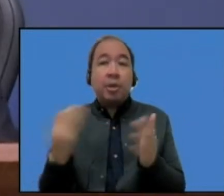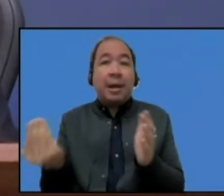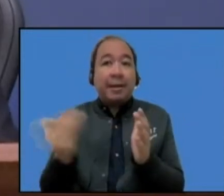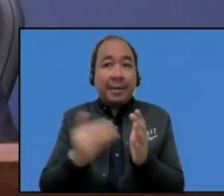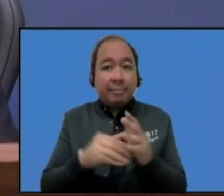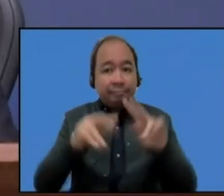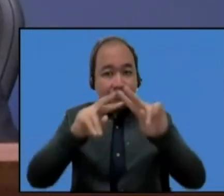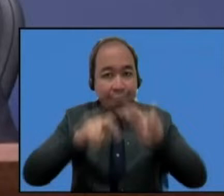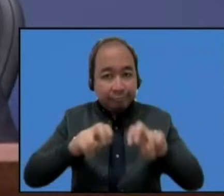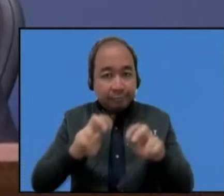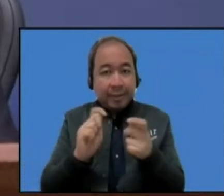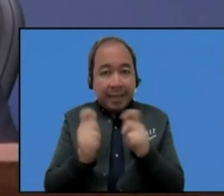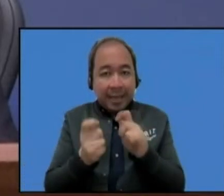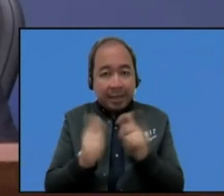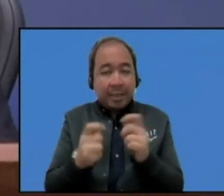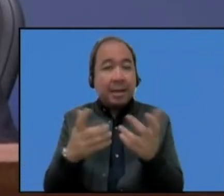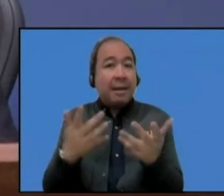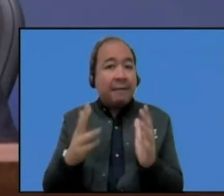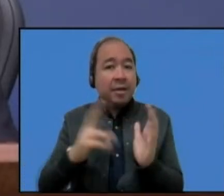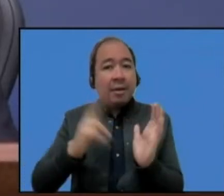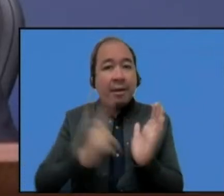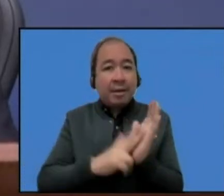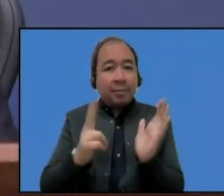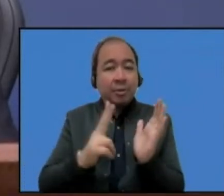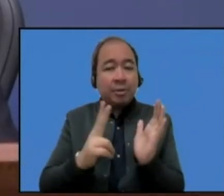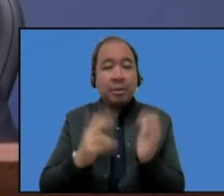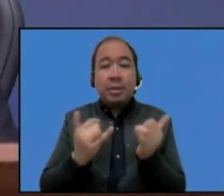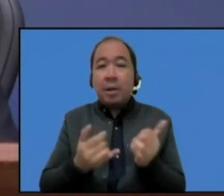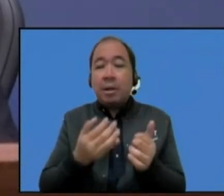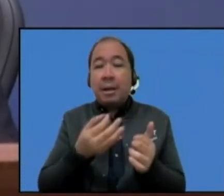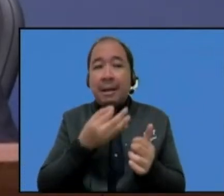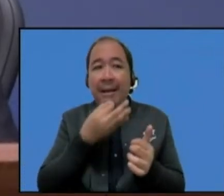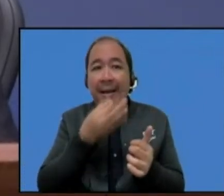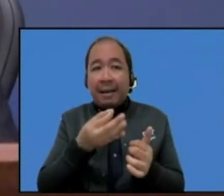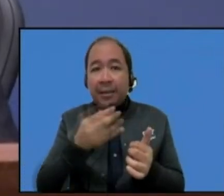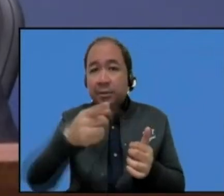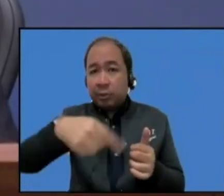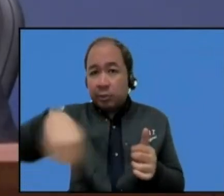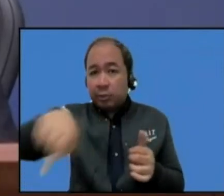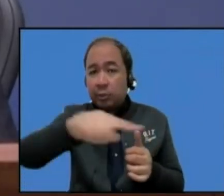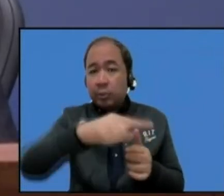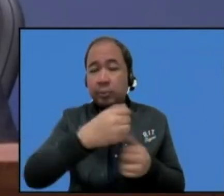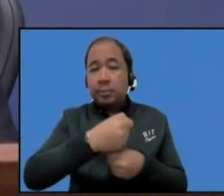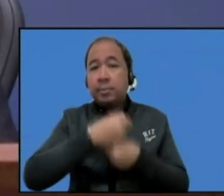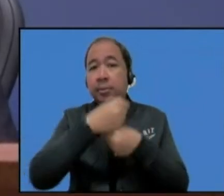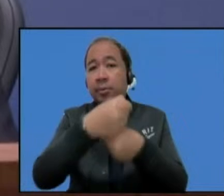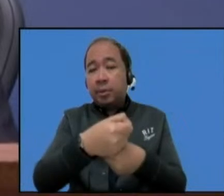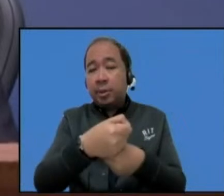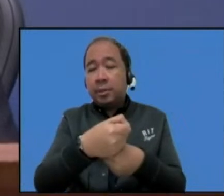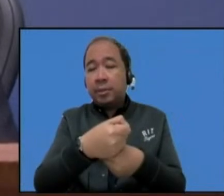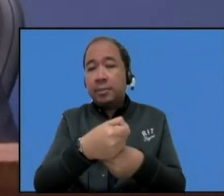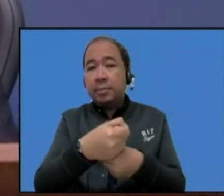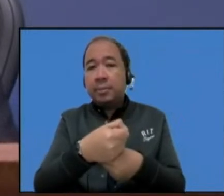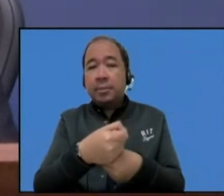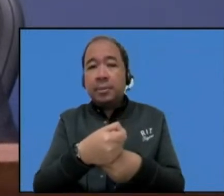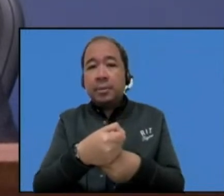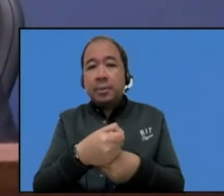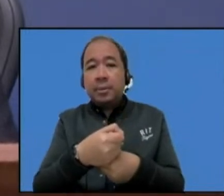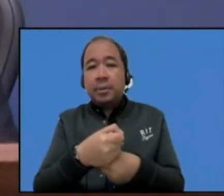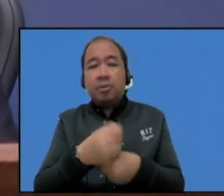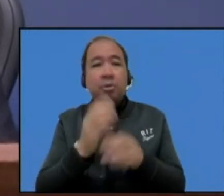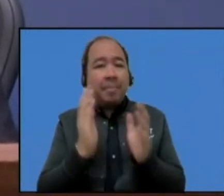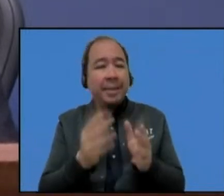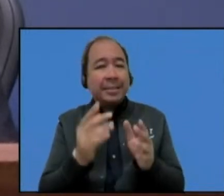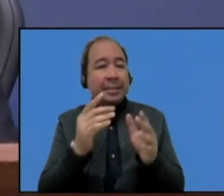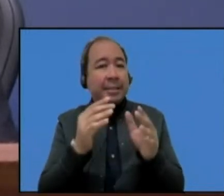after adoption. Therefore, I would like to request delegation to leave the